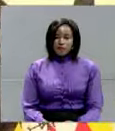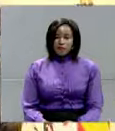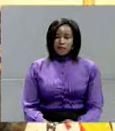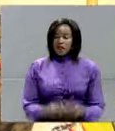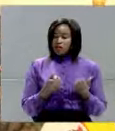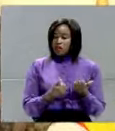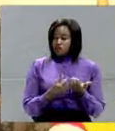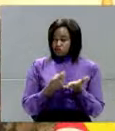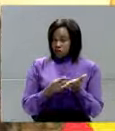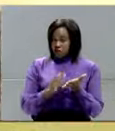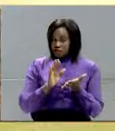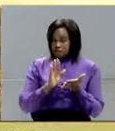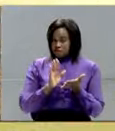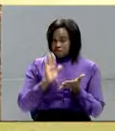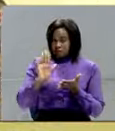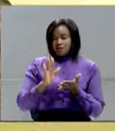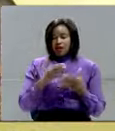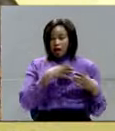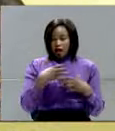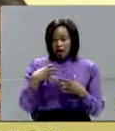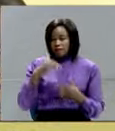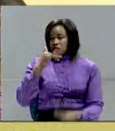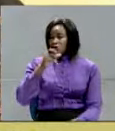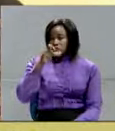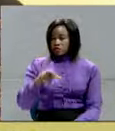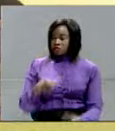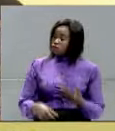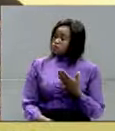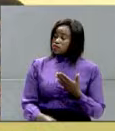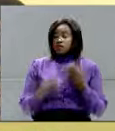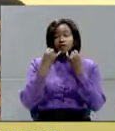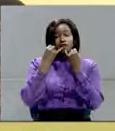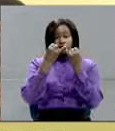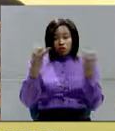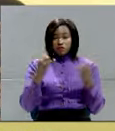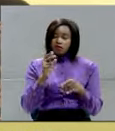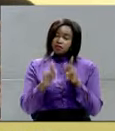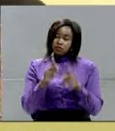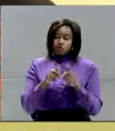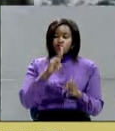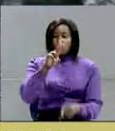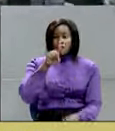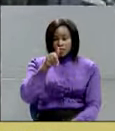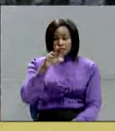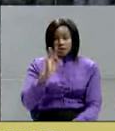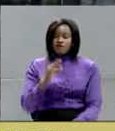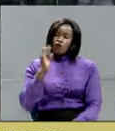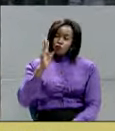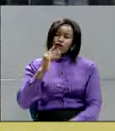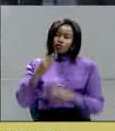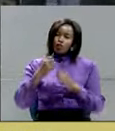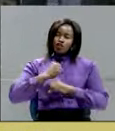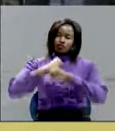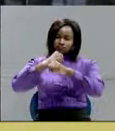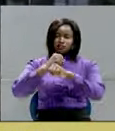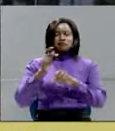Uganda's People's Defense Forces spokesperson, Brigadier Richard Kademire, has assured the public that UPDF will continue to protect the civilians